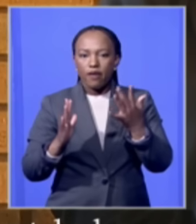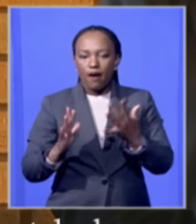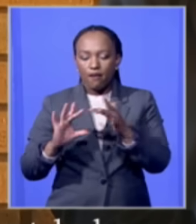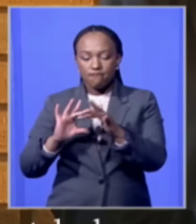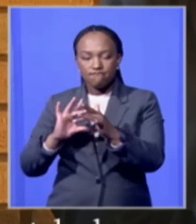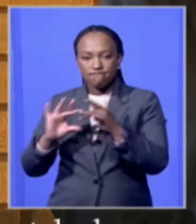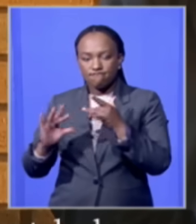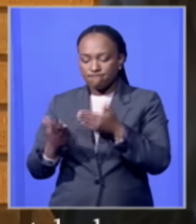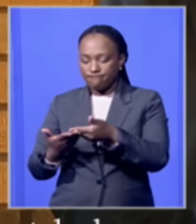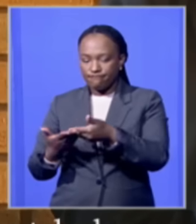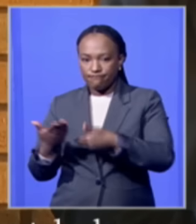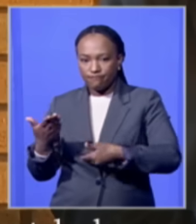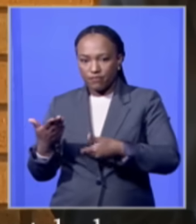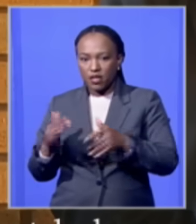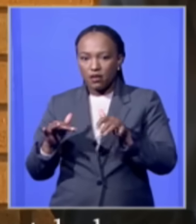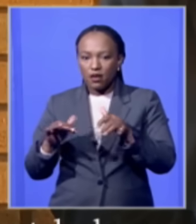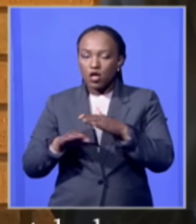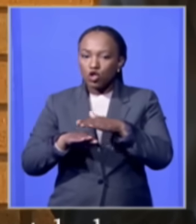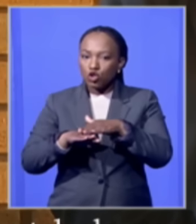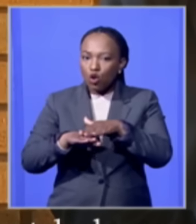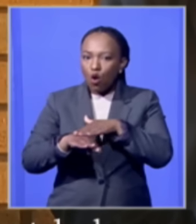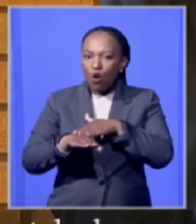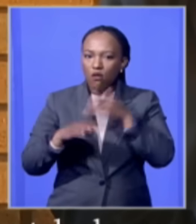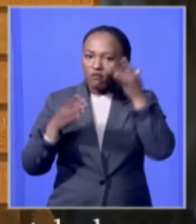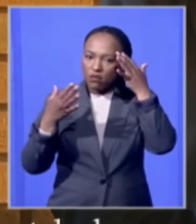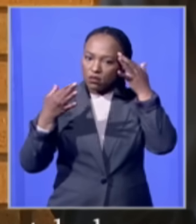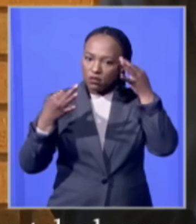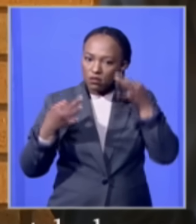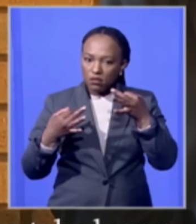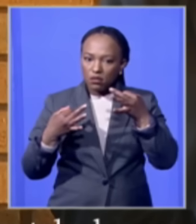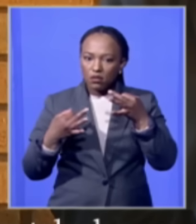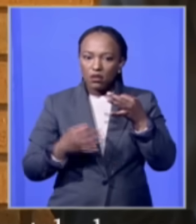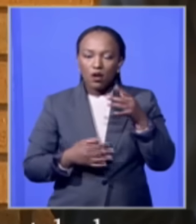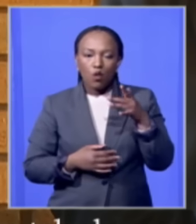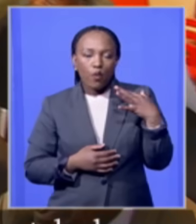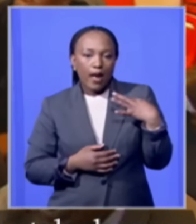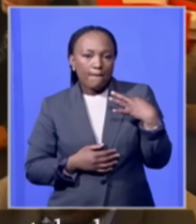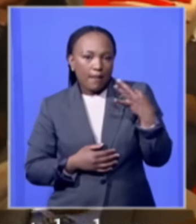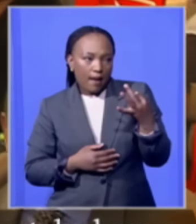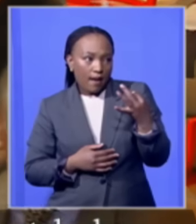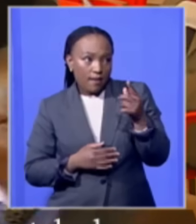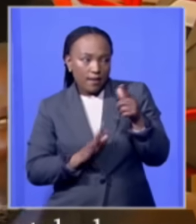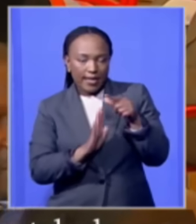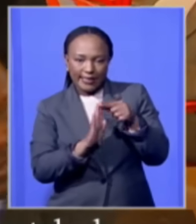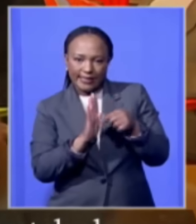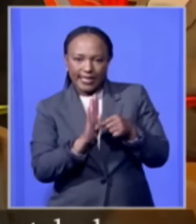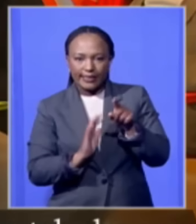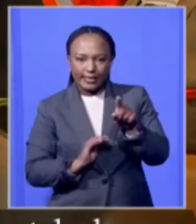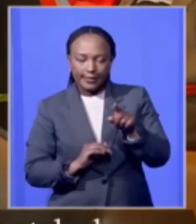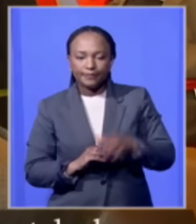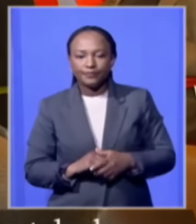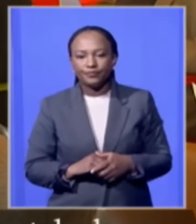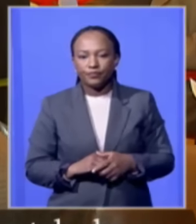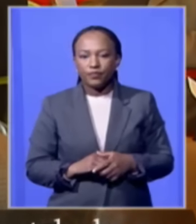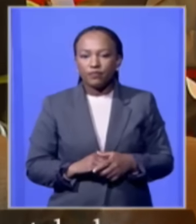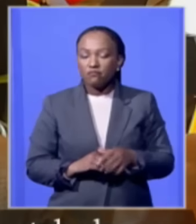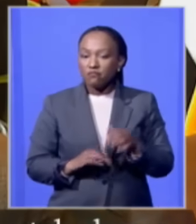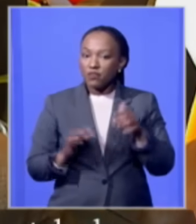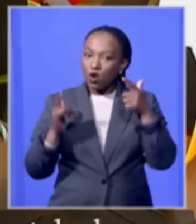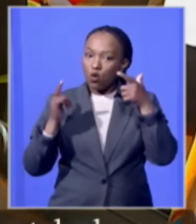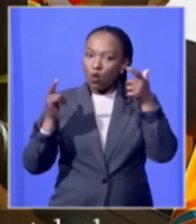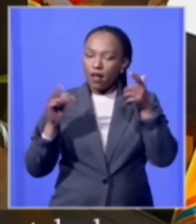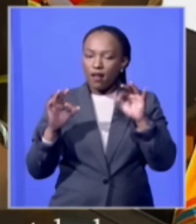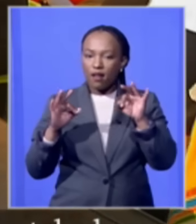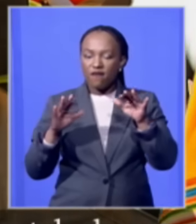because these people are slow in decision making, we are applying for the date. lekgotla le tiišetša gore le tla tswela pele go lwa